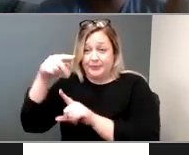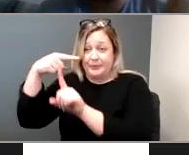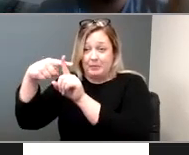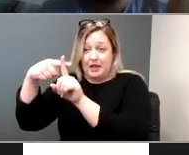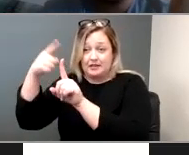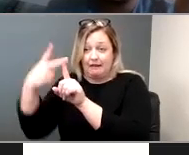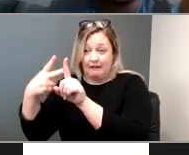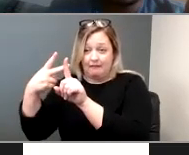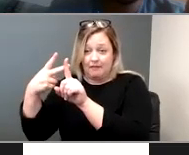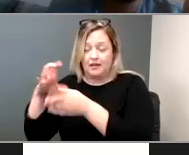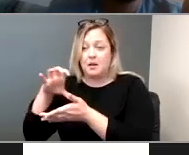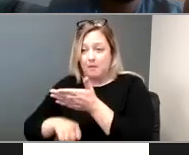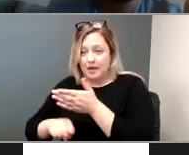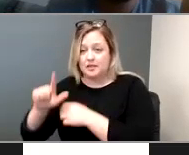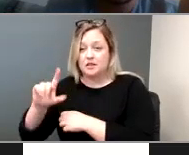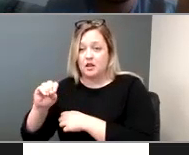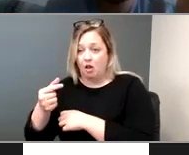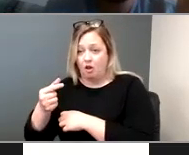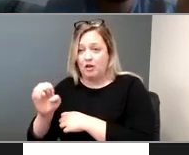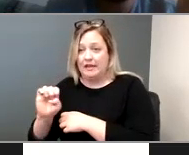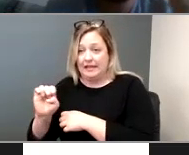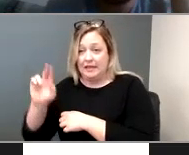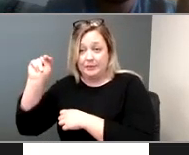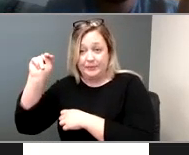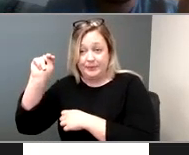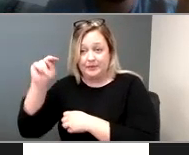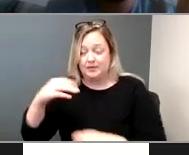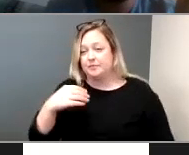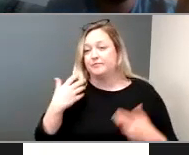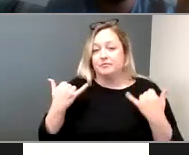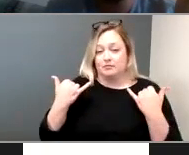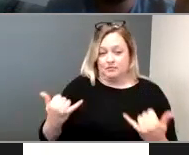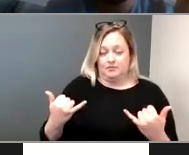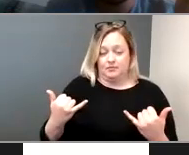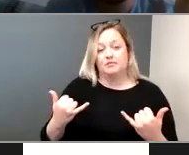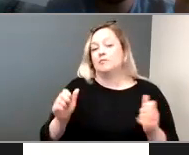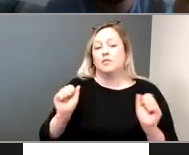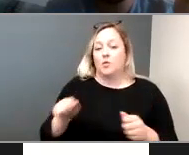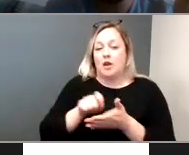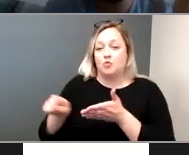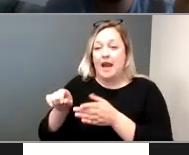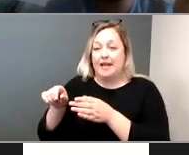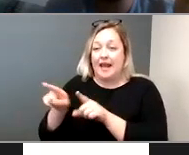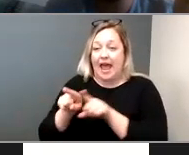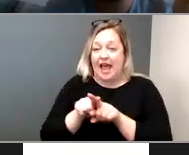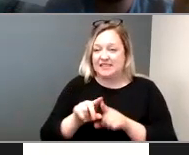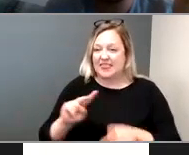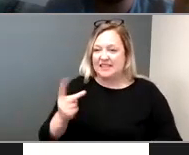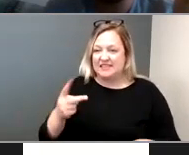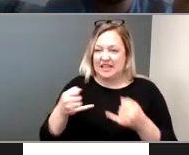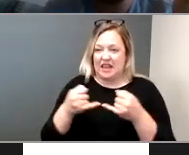log en, right? Now we can rewrite this as c plus n log n, because it